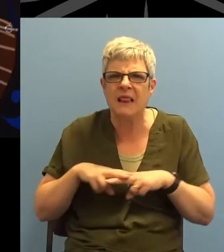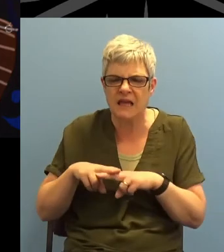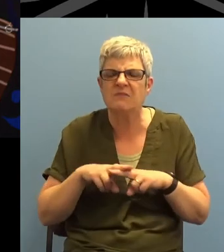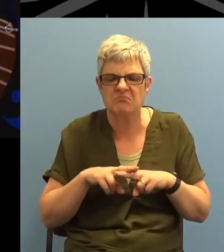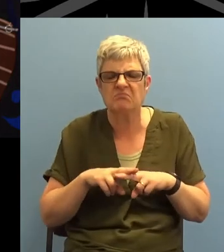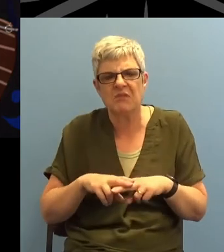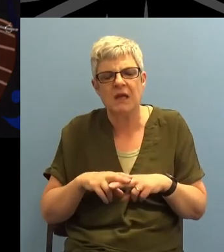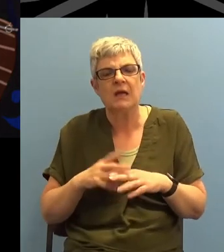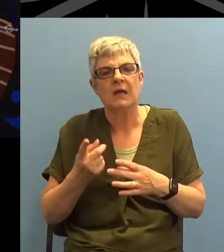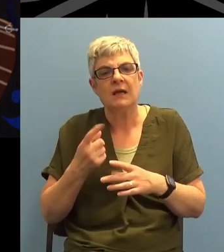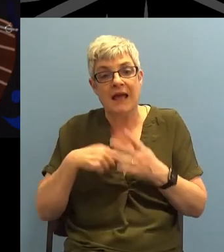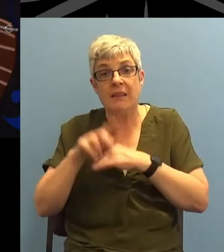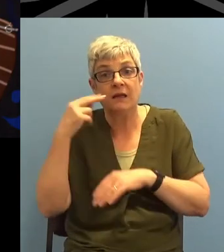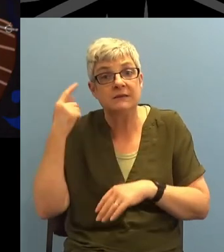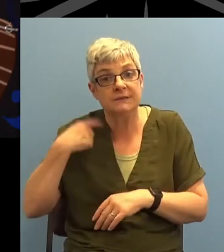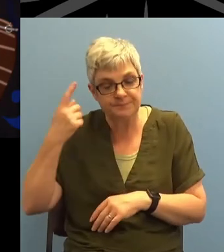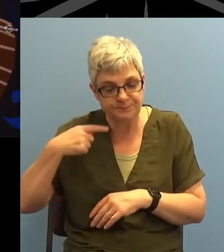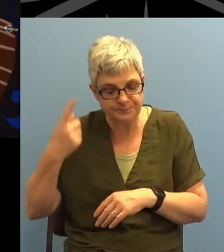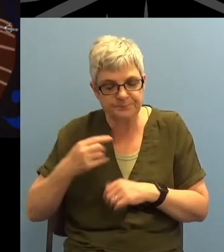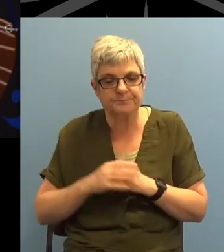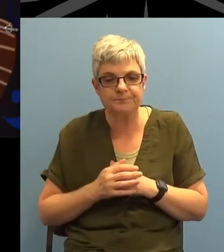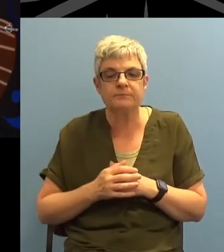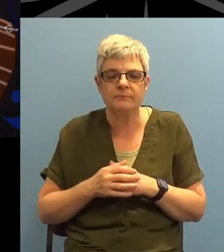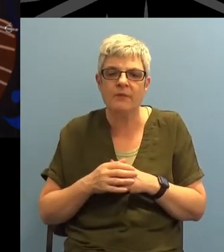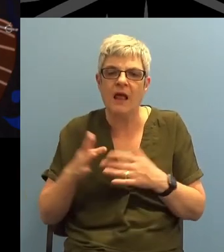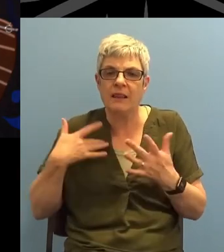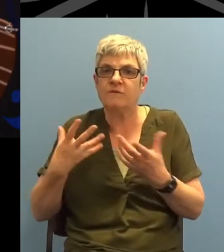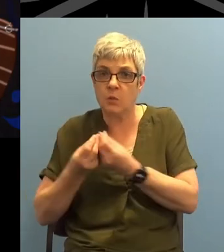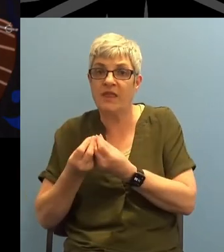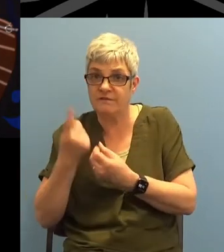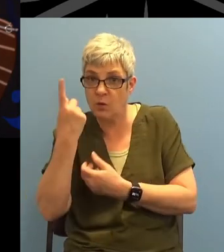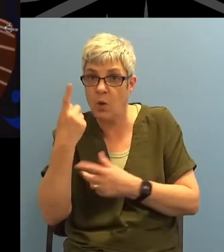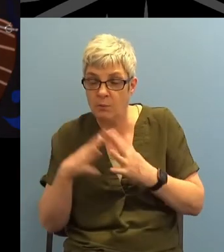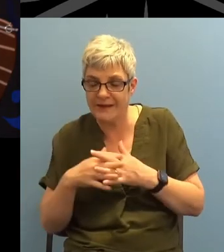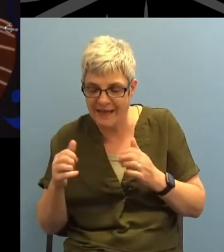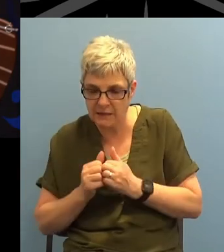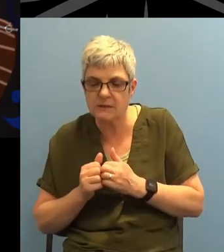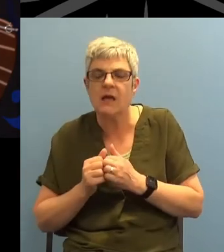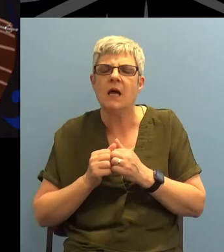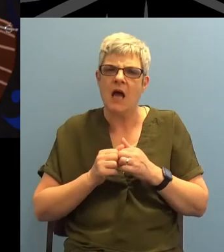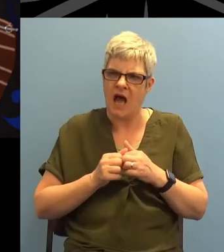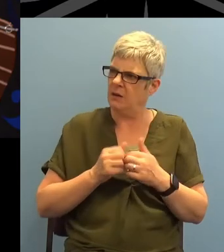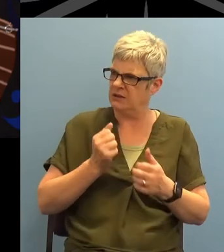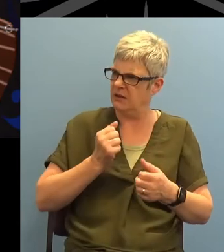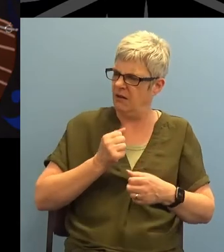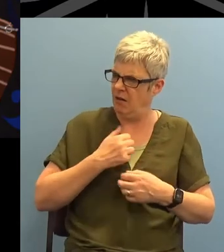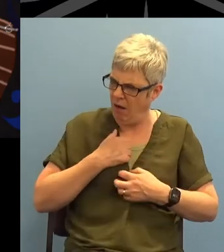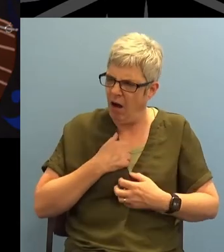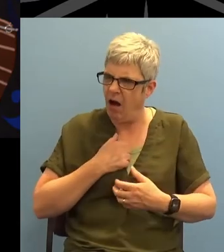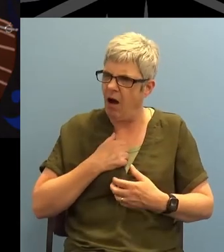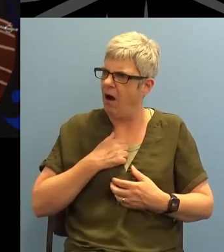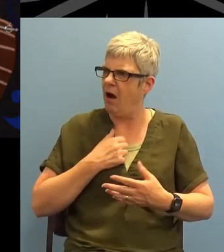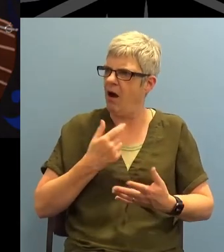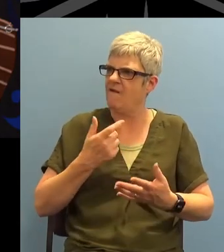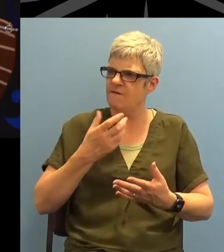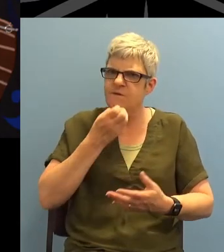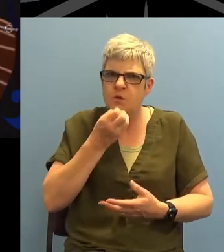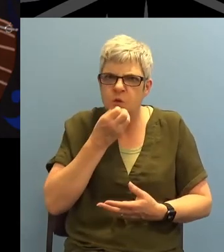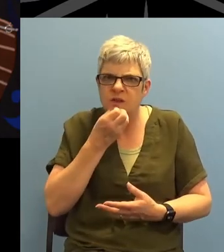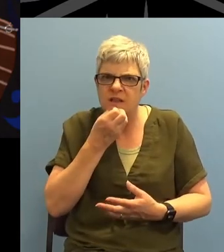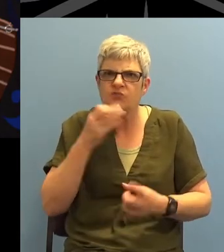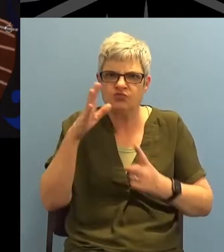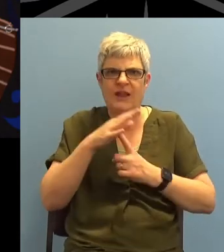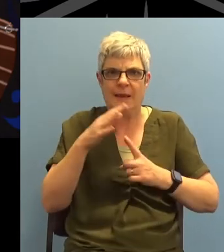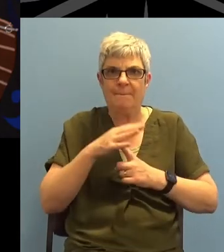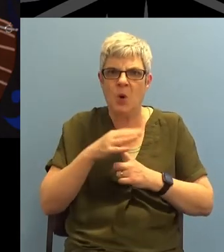and stayed with them for the weekend. And I was really struck by the way that food played a very